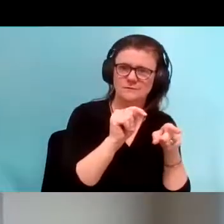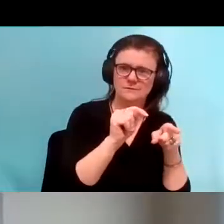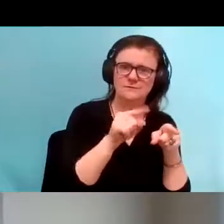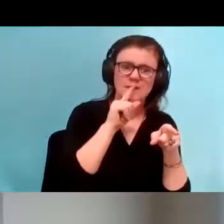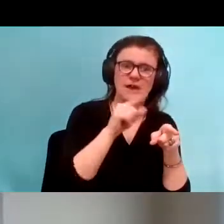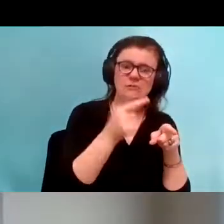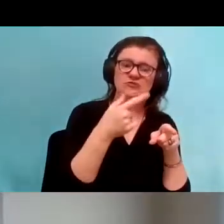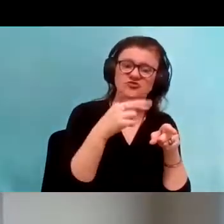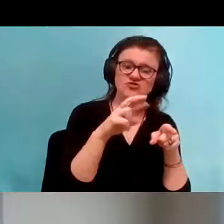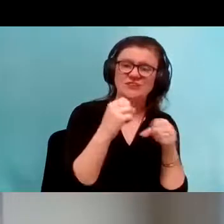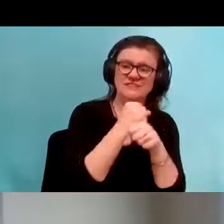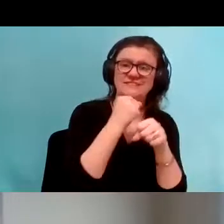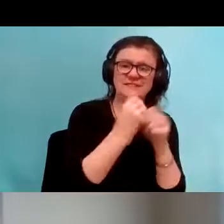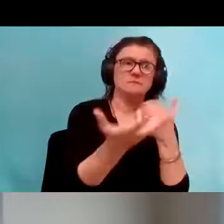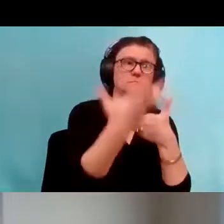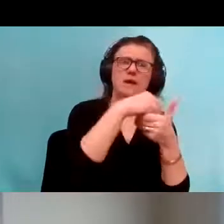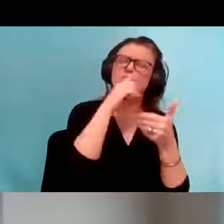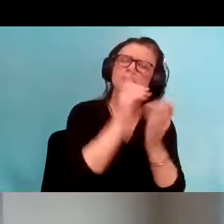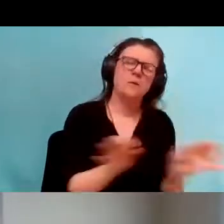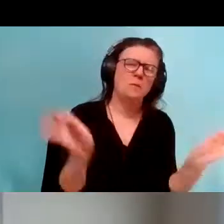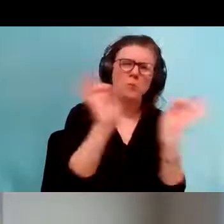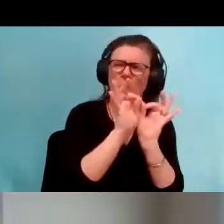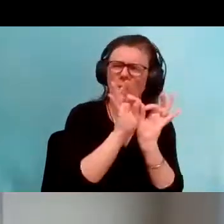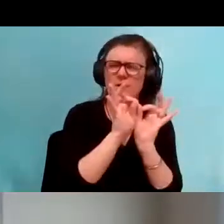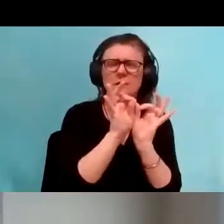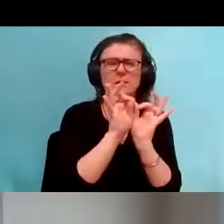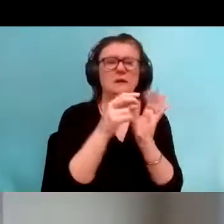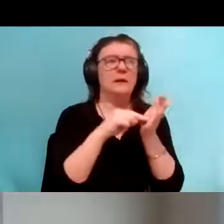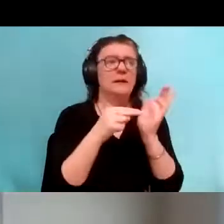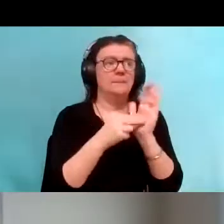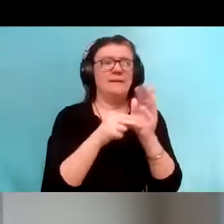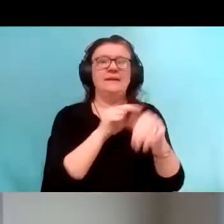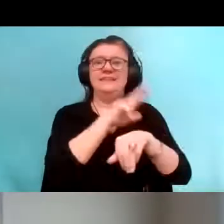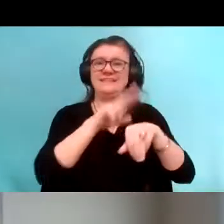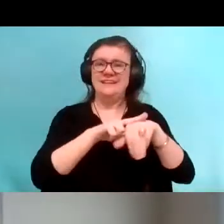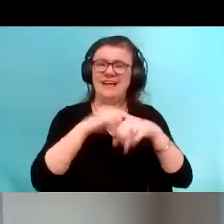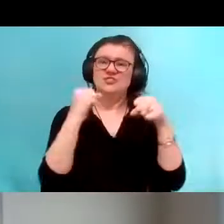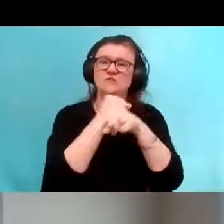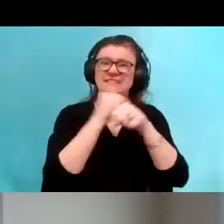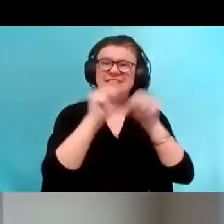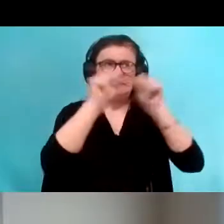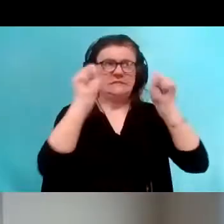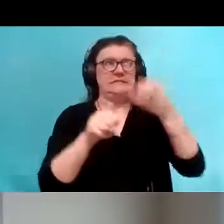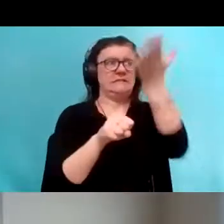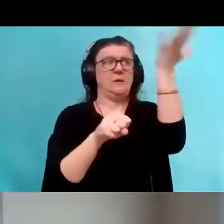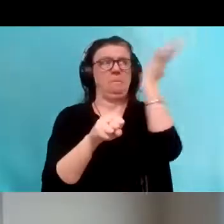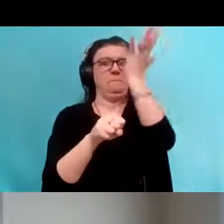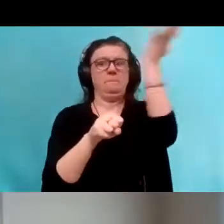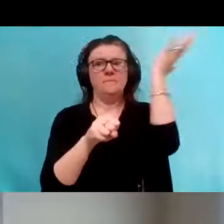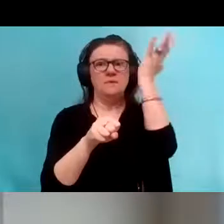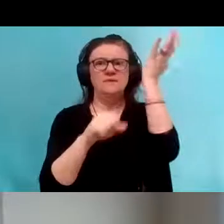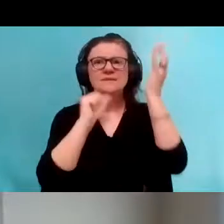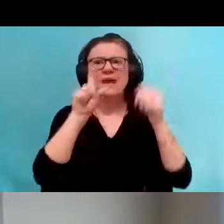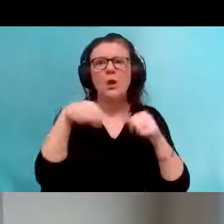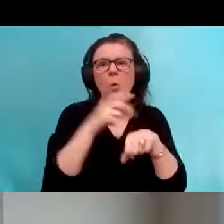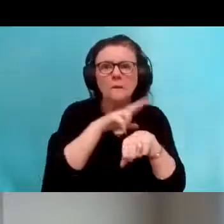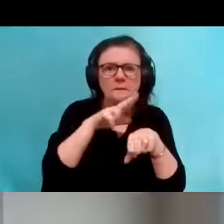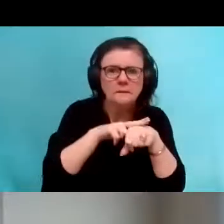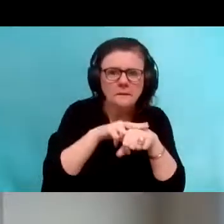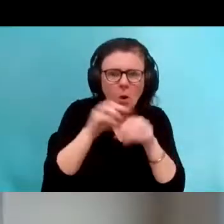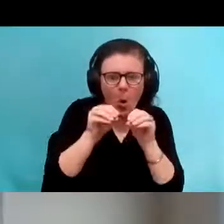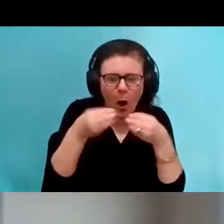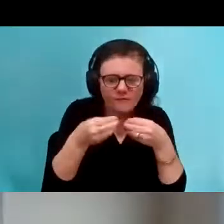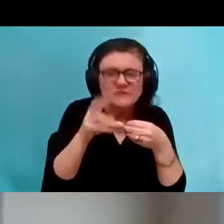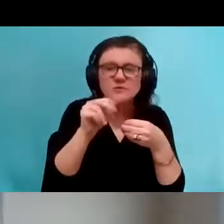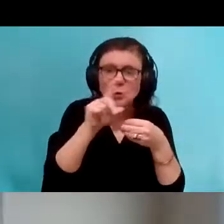statistics, which is fundamental. And here I'm talking about the national statistical system, not just the National Statistical Office. And I